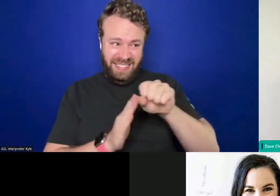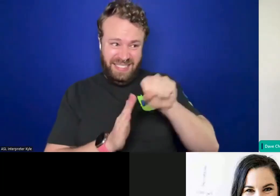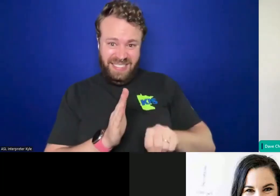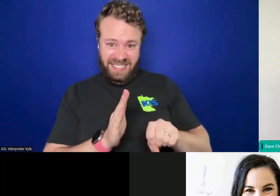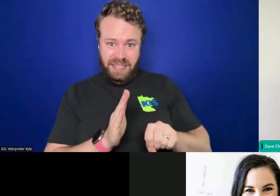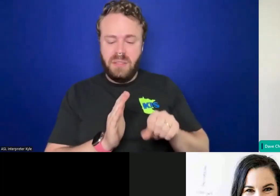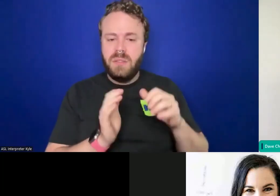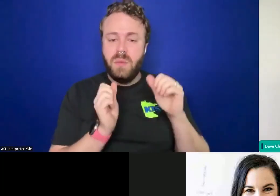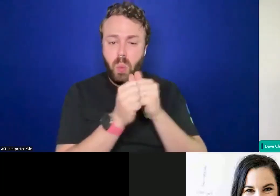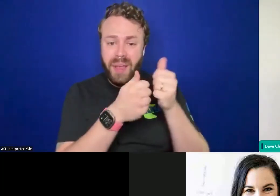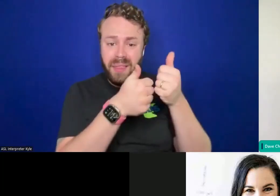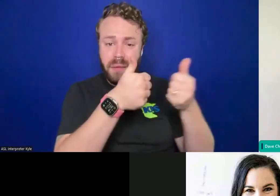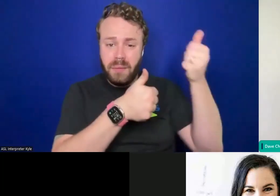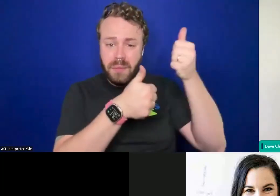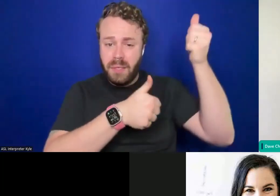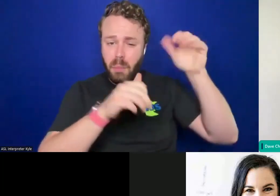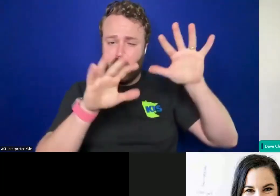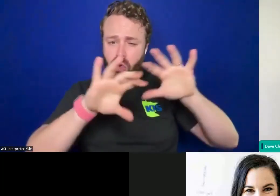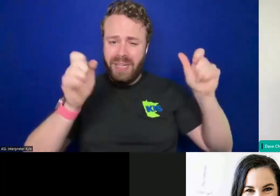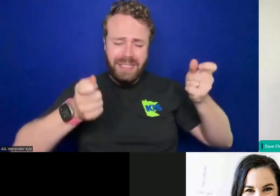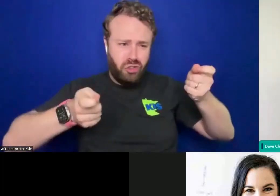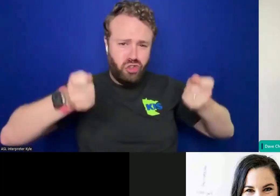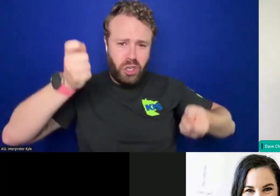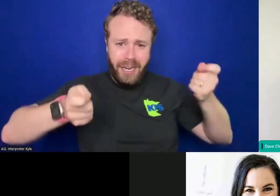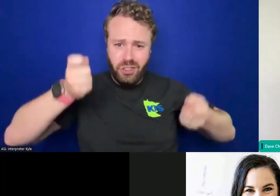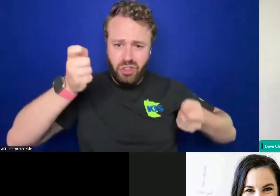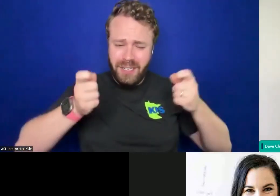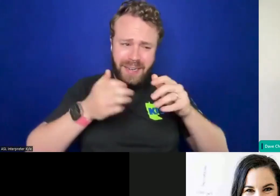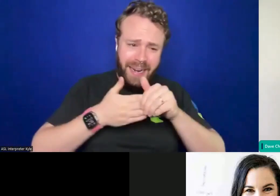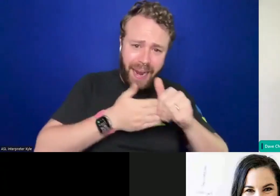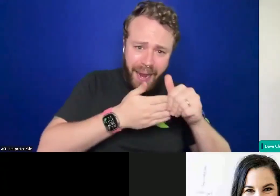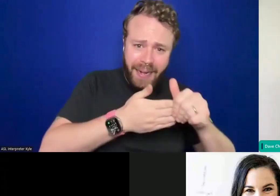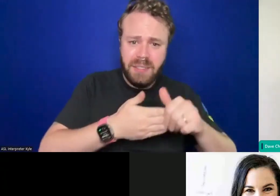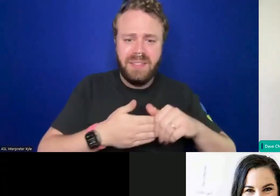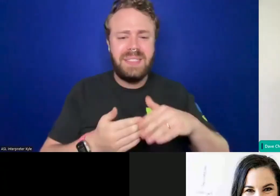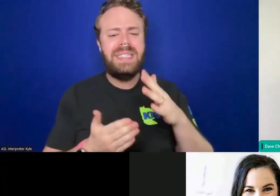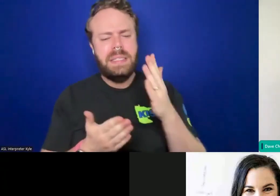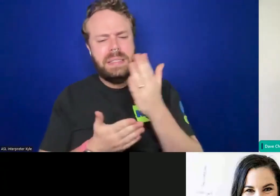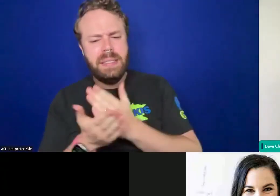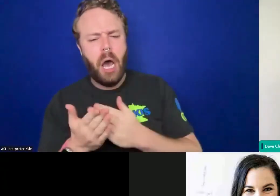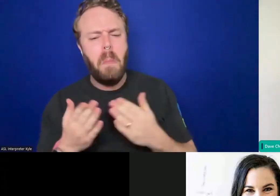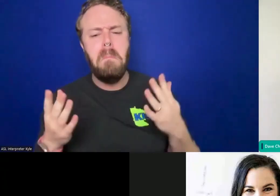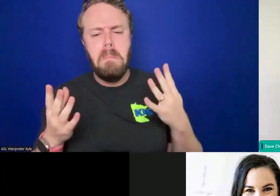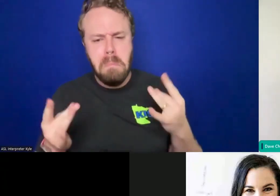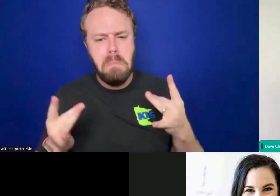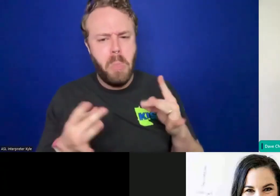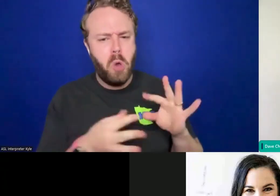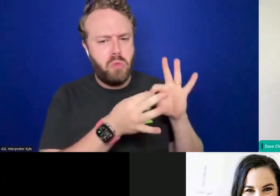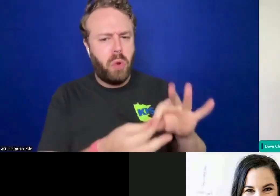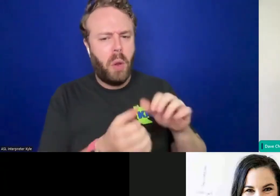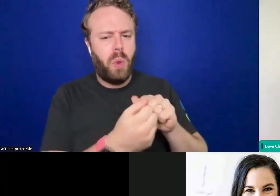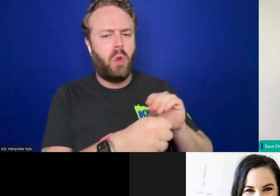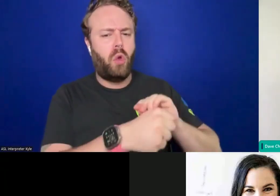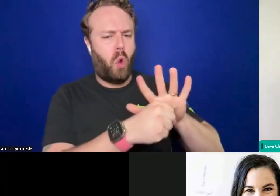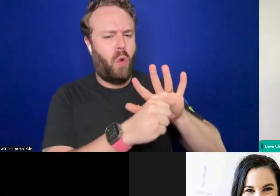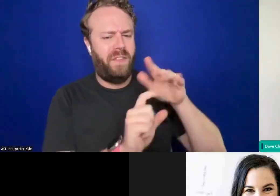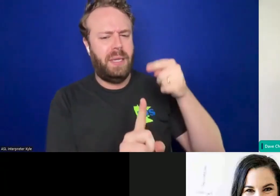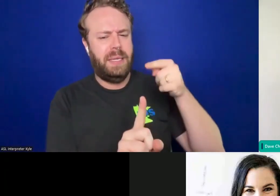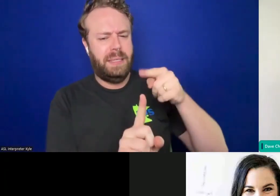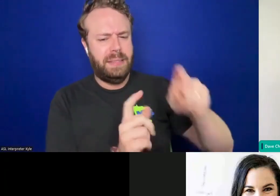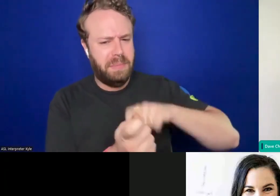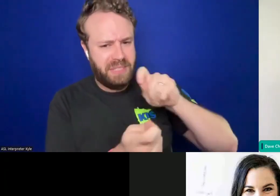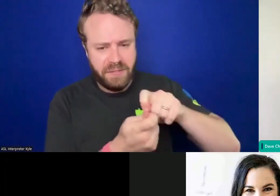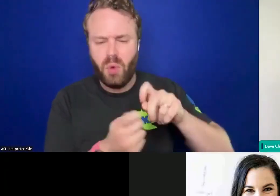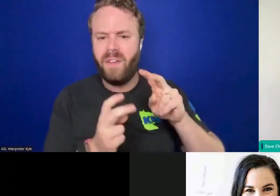in guidance that we've seen and some of the controversy surrounding COVID-19 vaccines in particular. So it's a